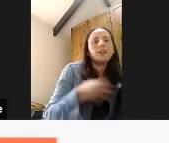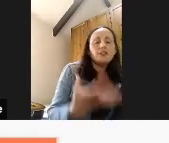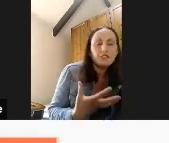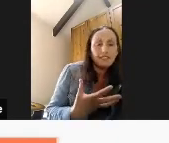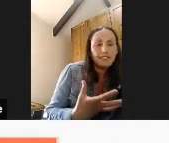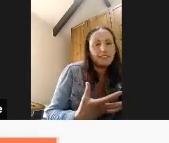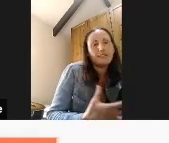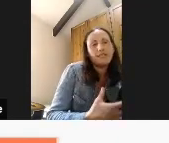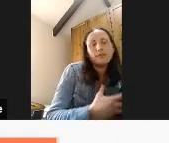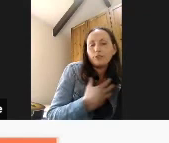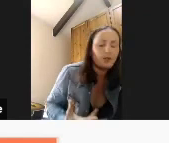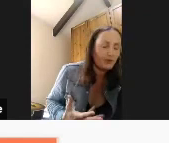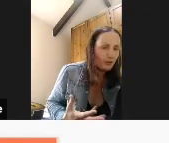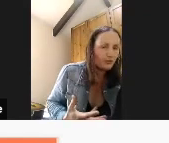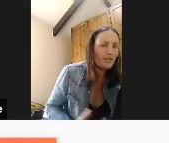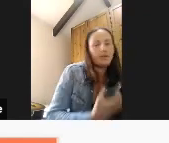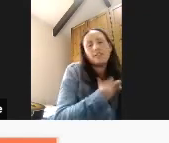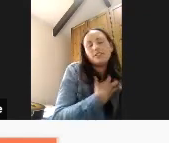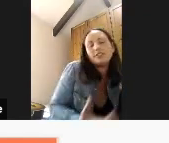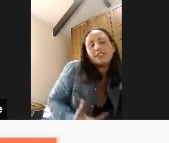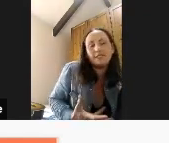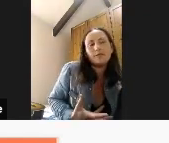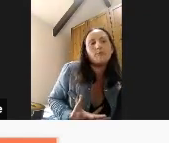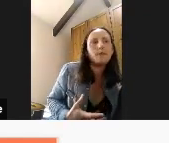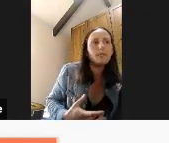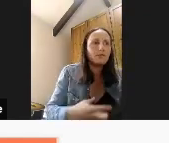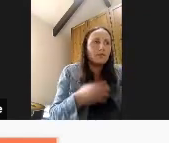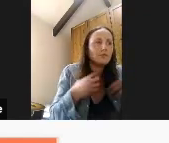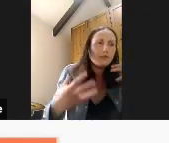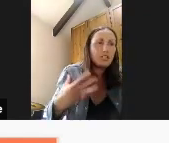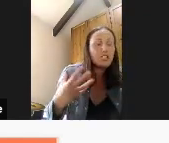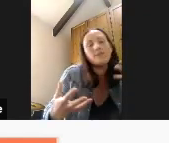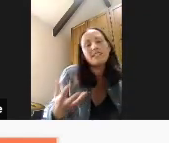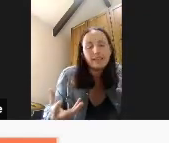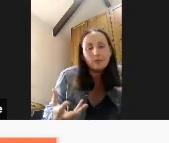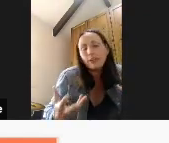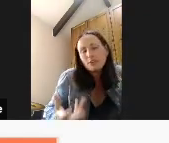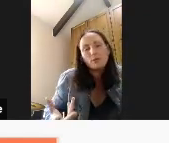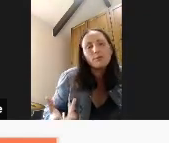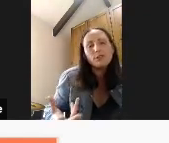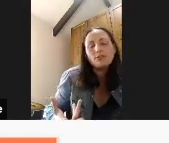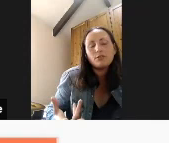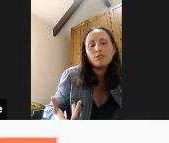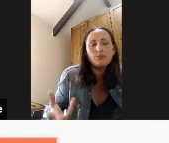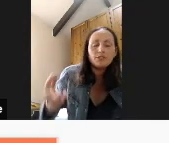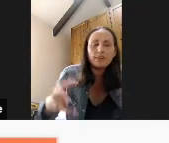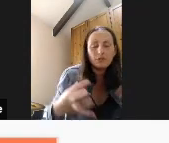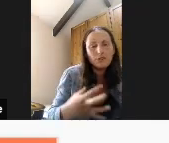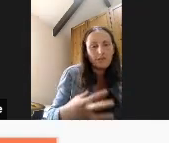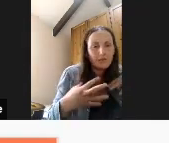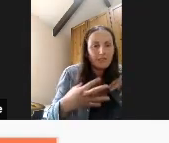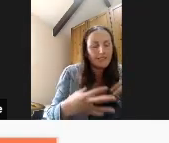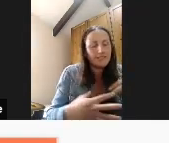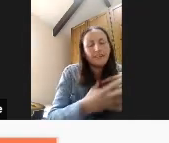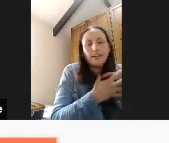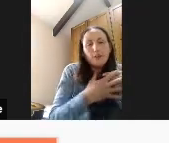we can use this data for the common good, how we can use this data to build, to achieve scale where it's appropriate to do so, but to make sure the